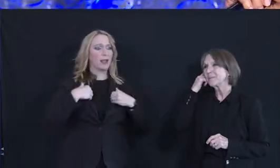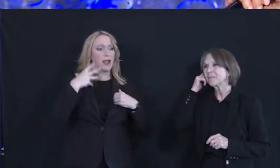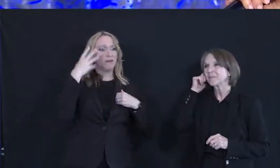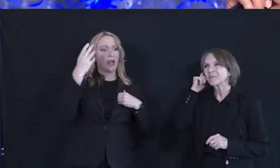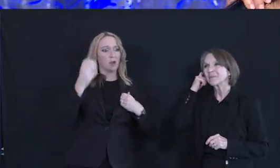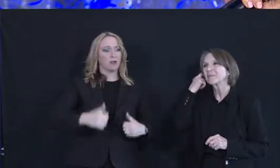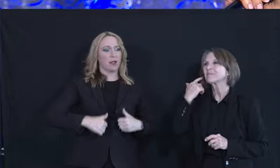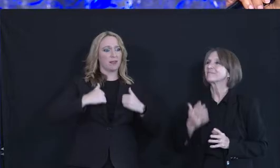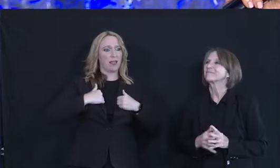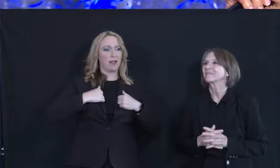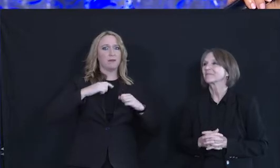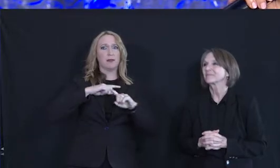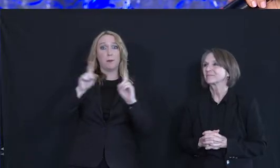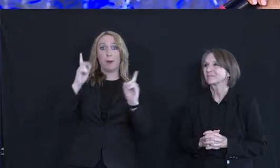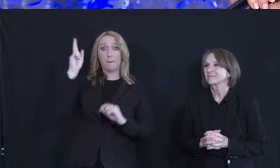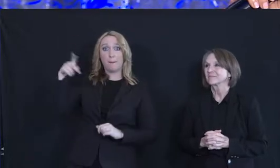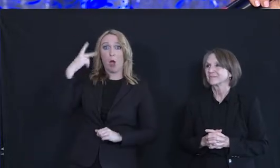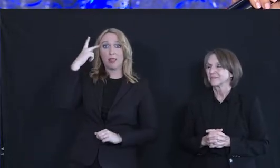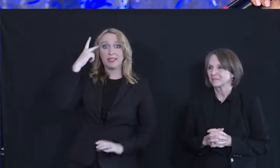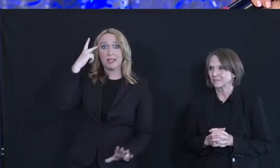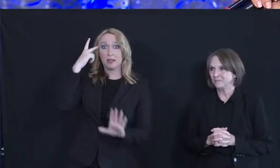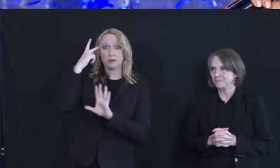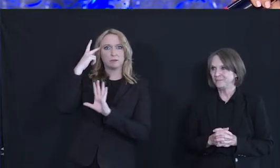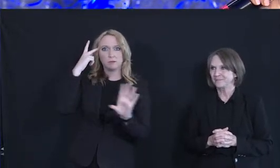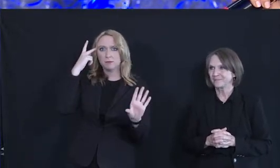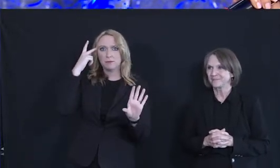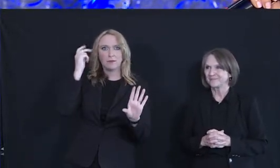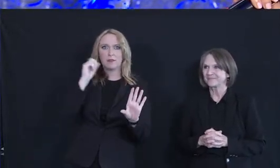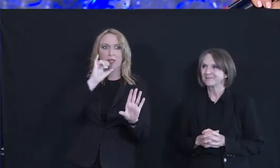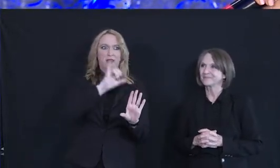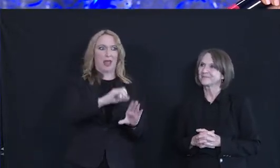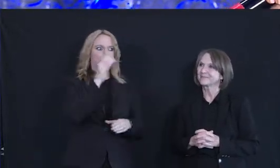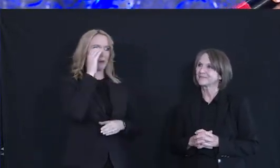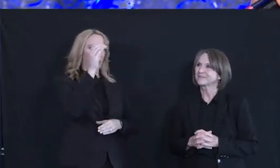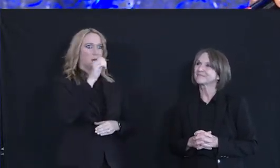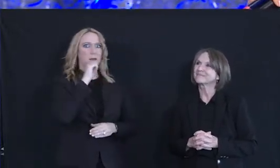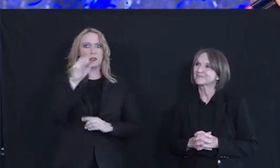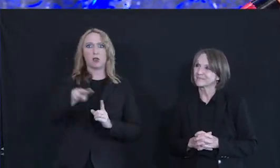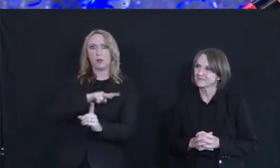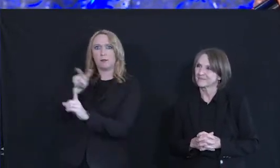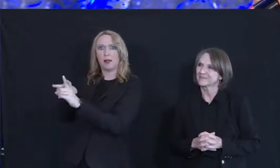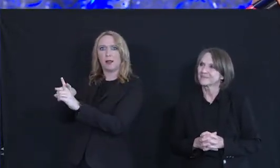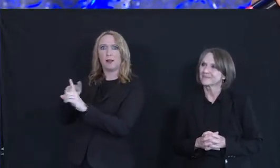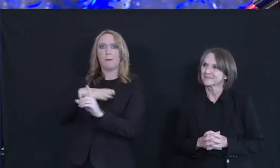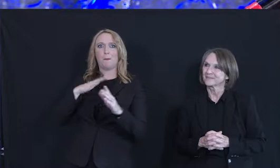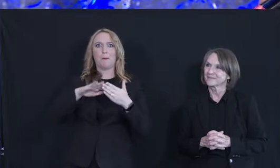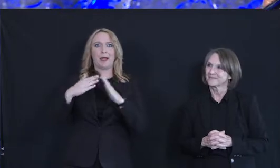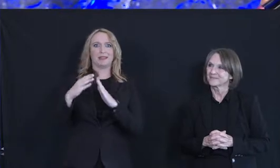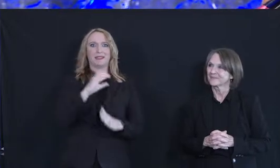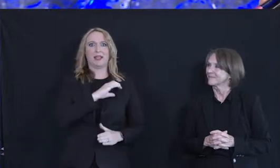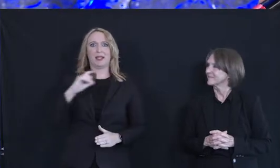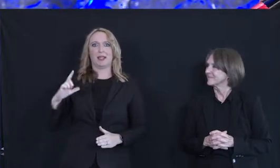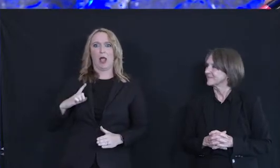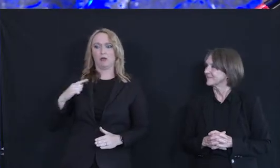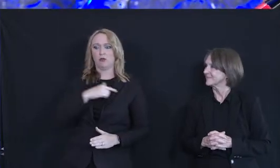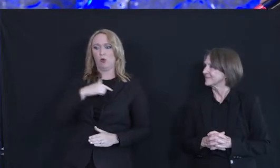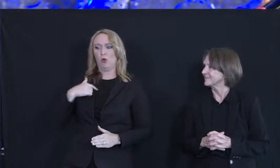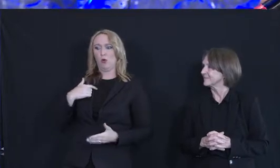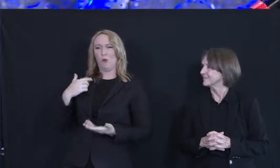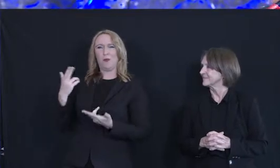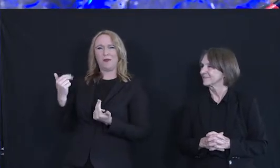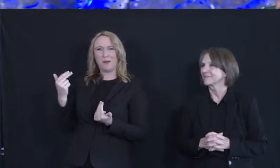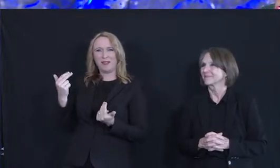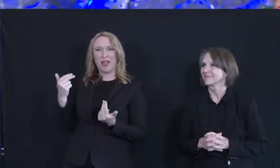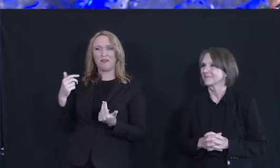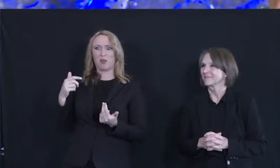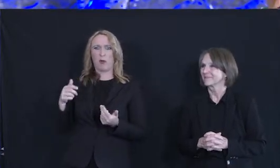translated into politics yet and man is it worse when you get on social media my city council colleagues and I kind of joke that we probably should be saving the meanest things